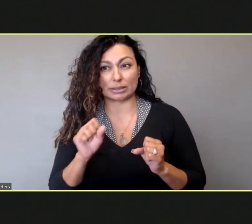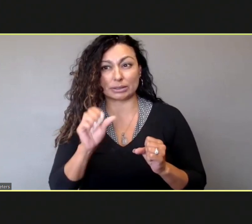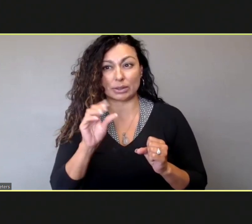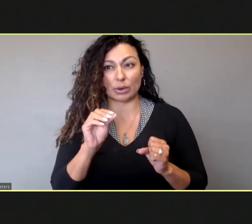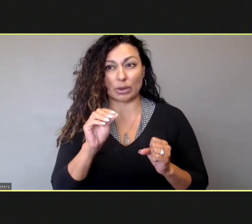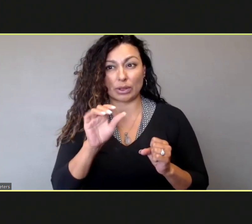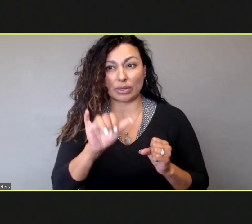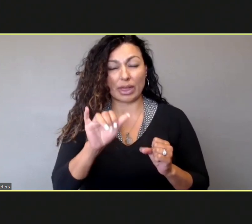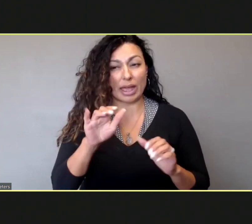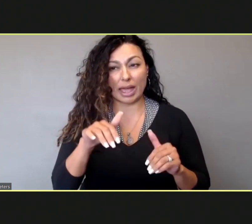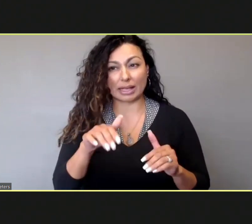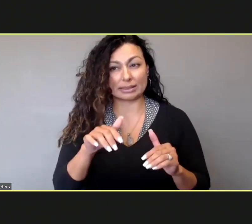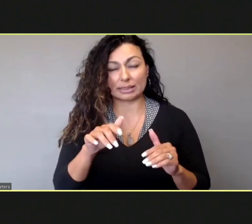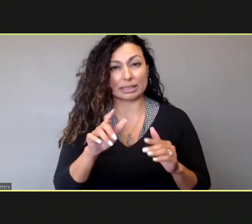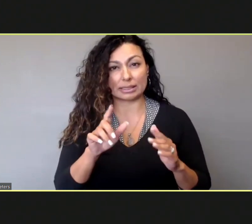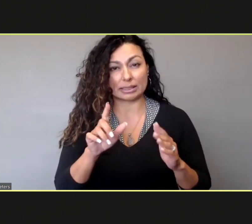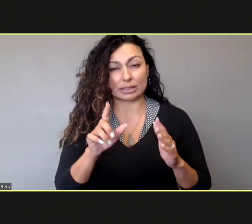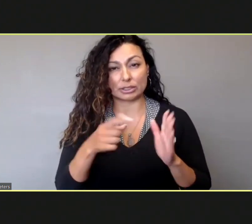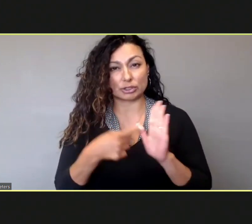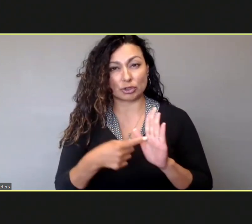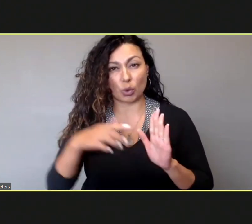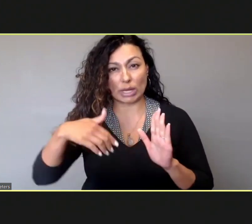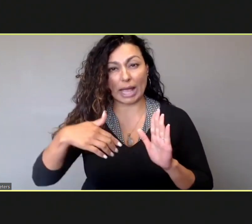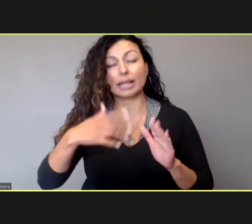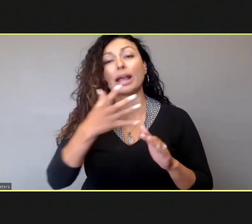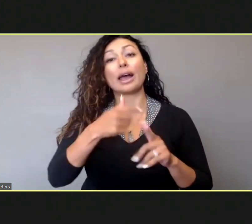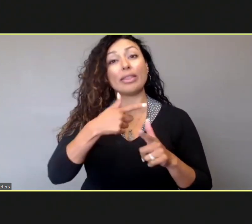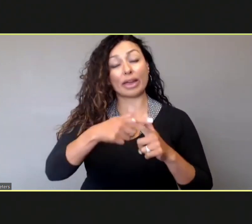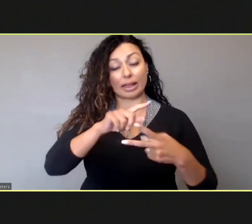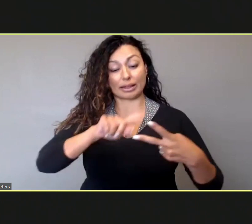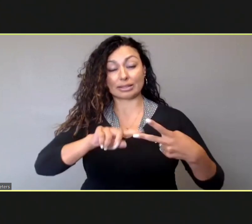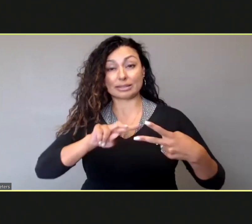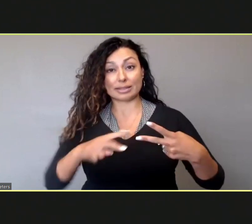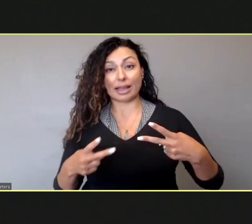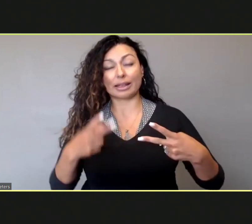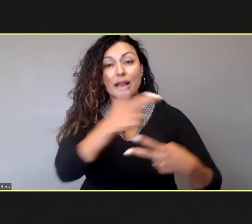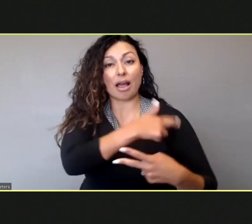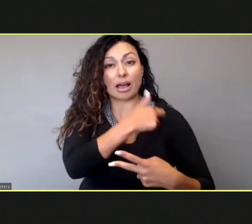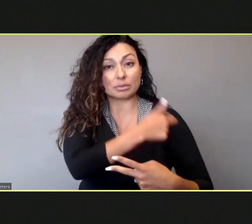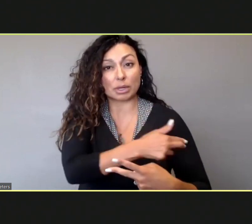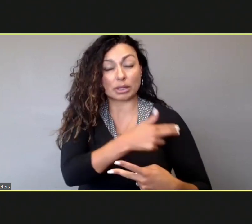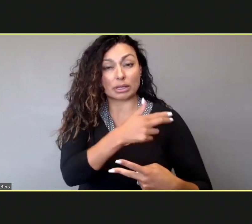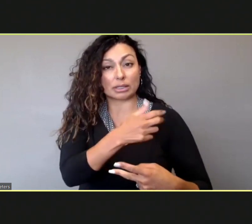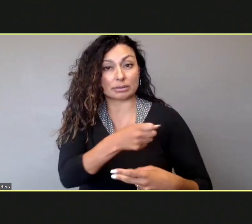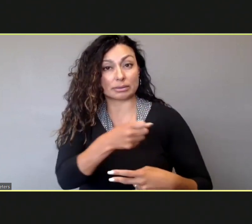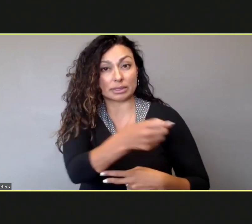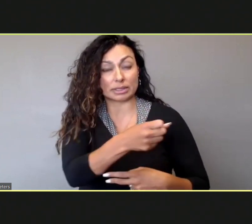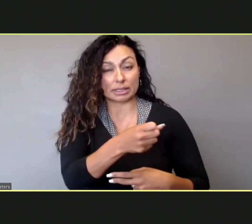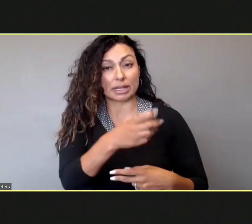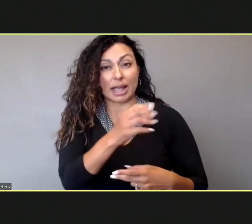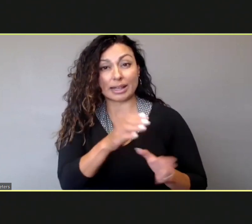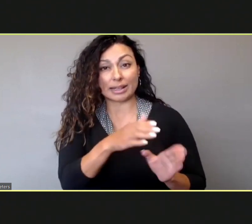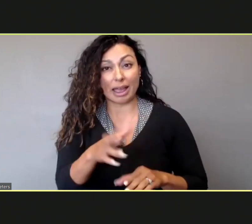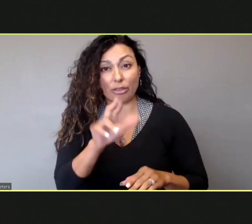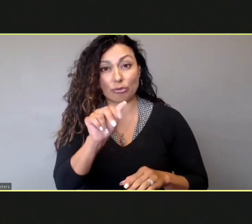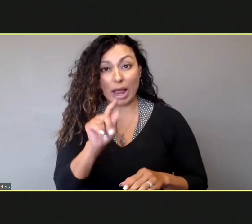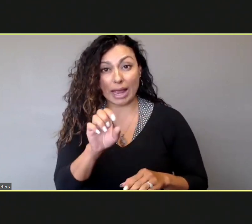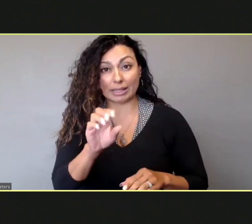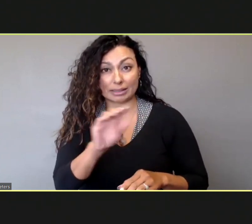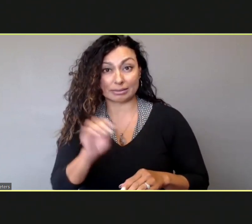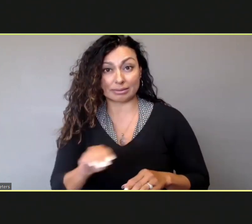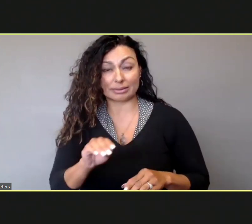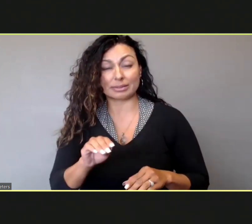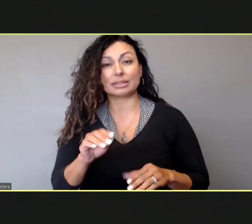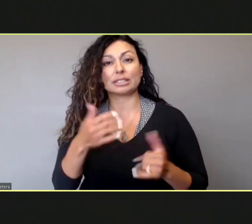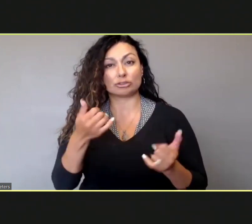out yet. And then the hospitalization rate and death rate, although dramatically dropping, still